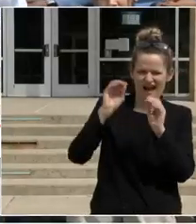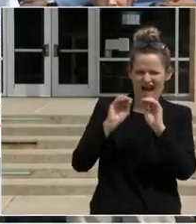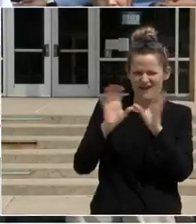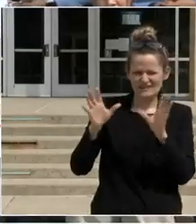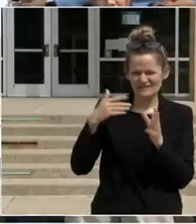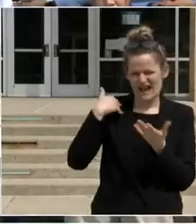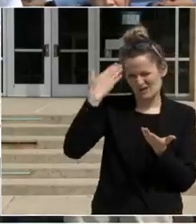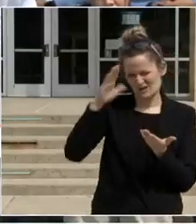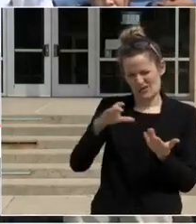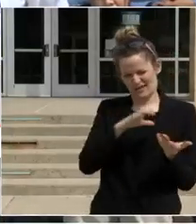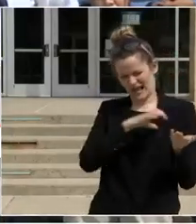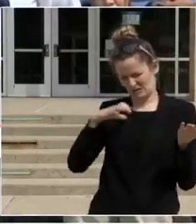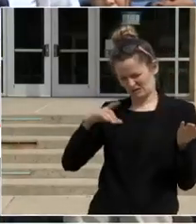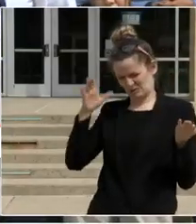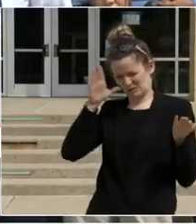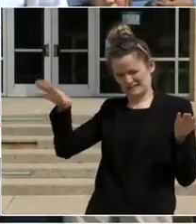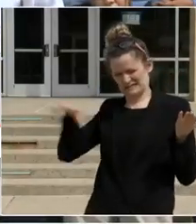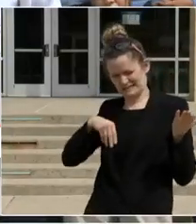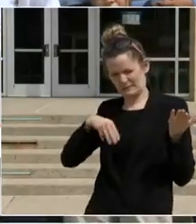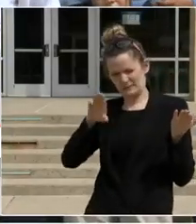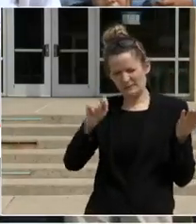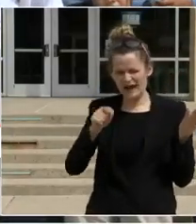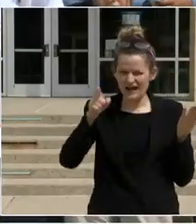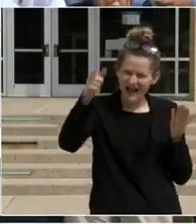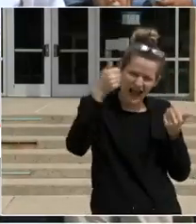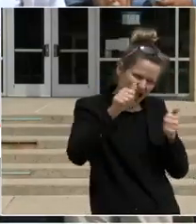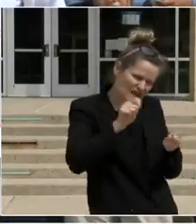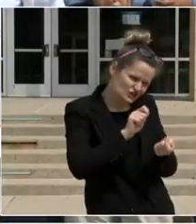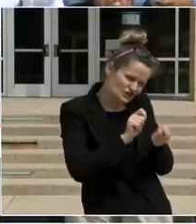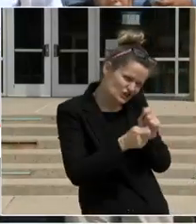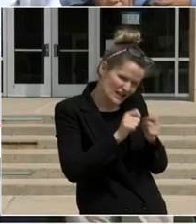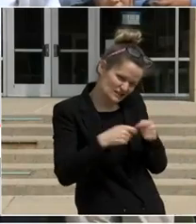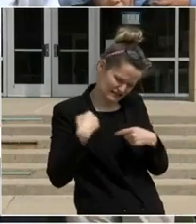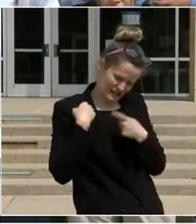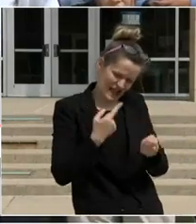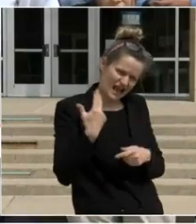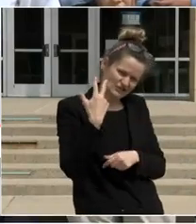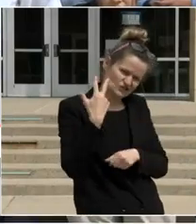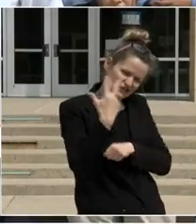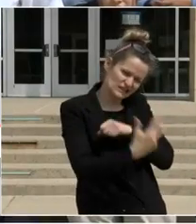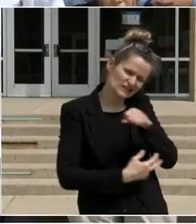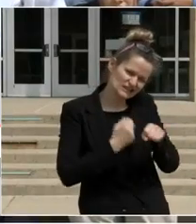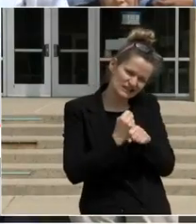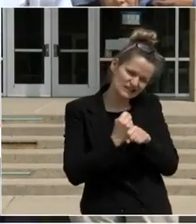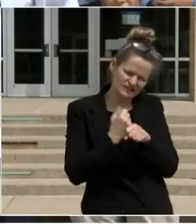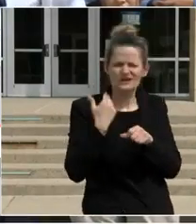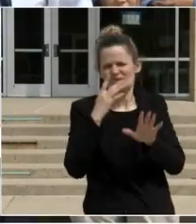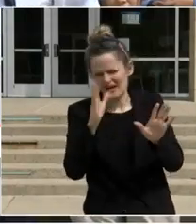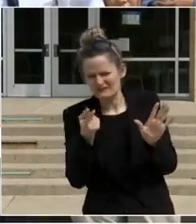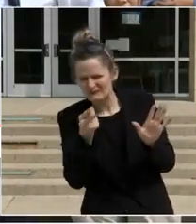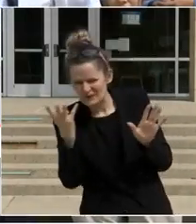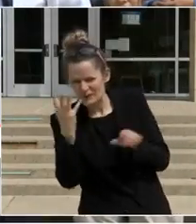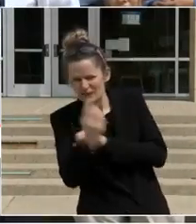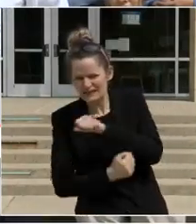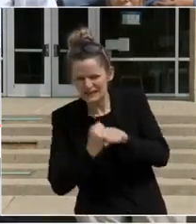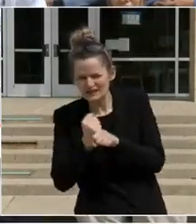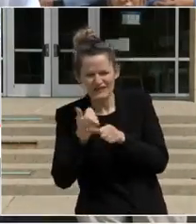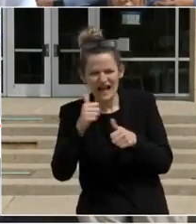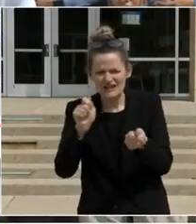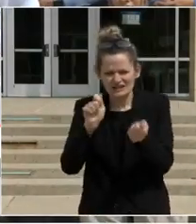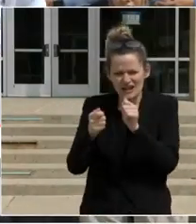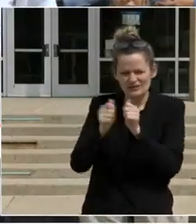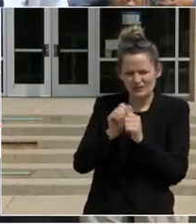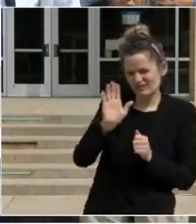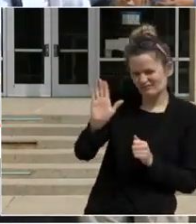accept this budget, but is there a change in attitude in the last couple of years? And if so, what do you attribute that to? Well,